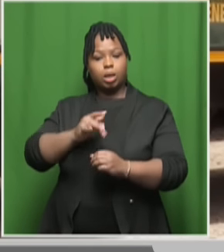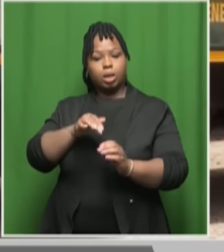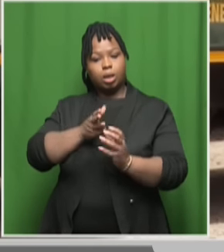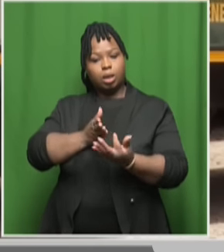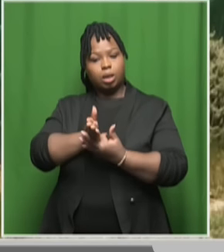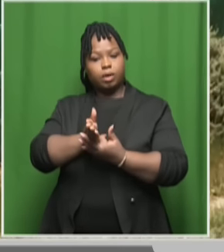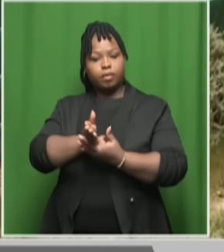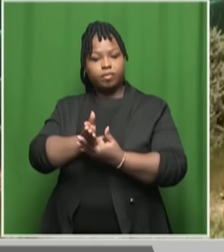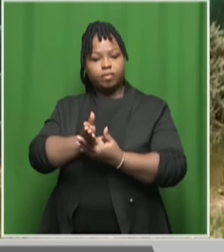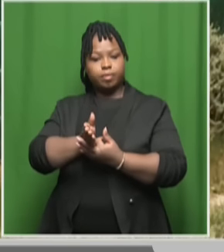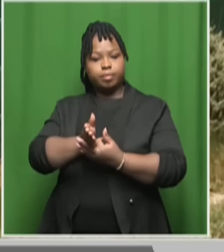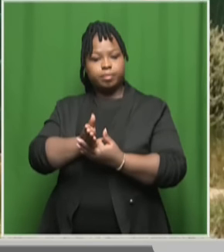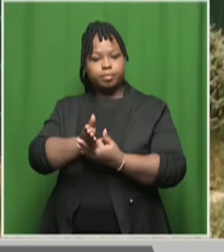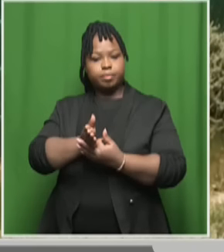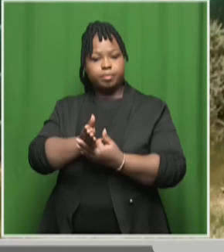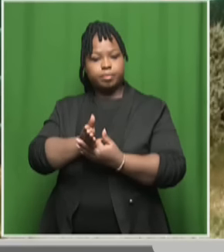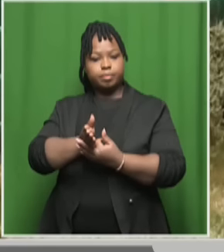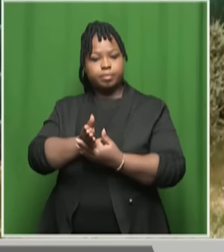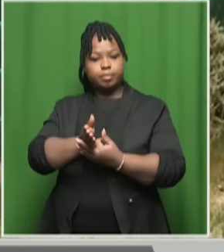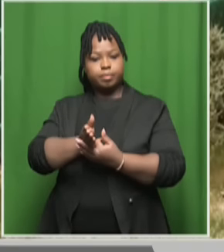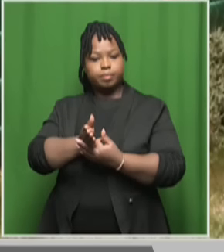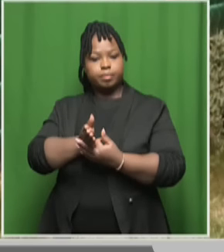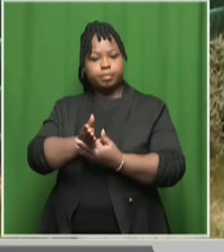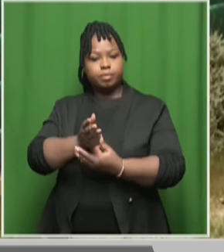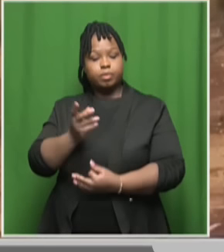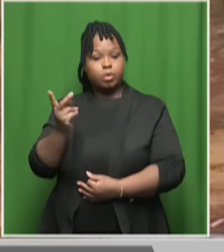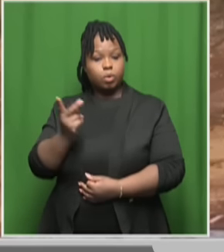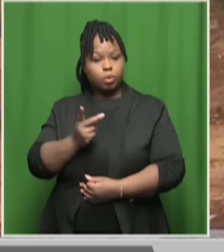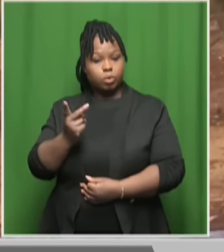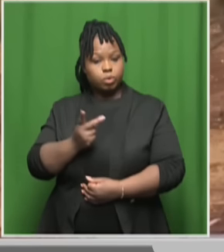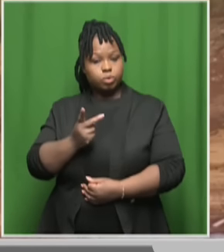dam. I think other issue that contributed to